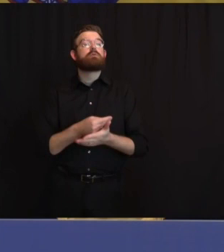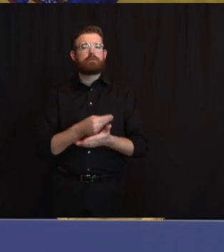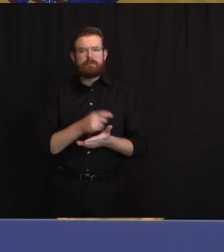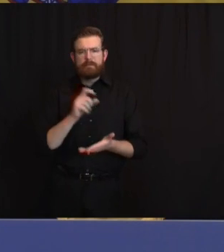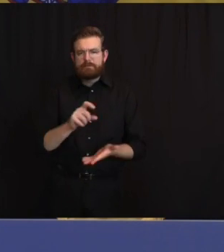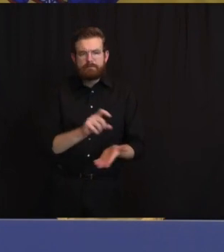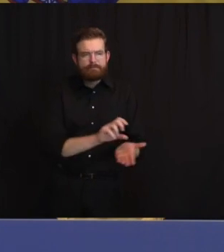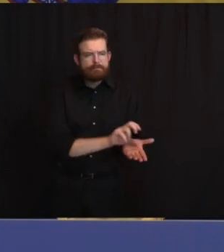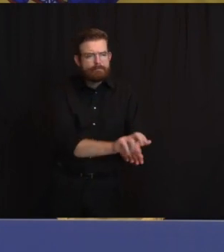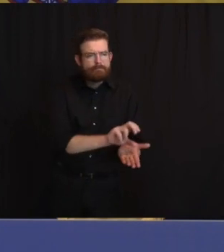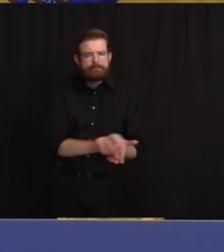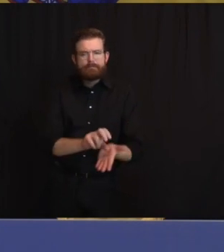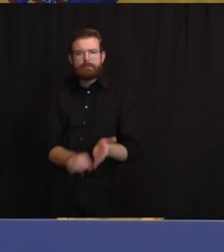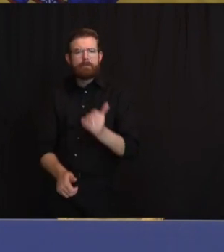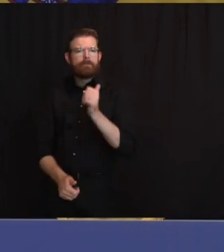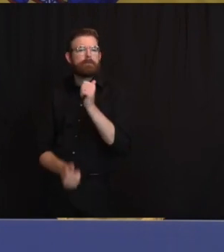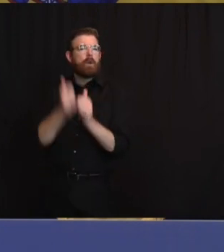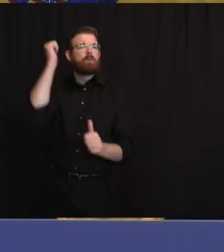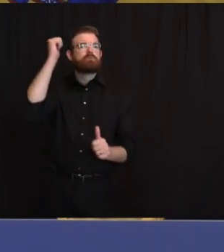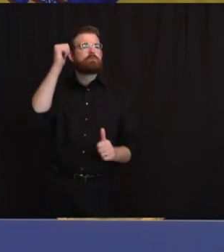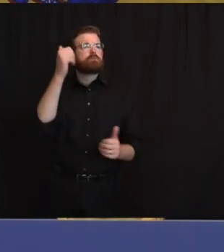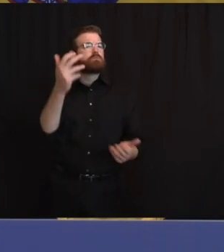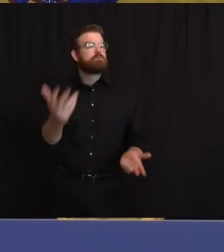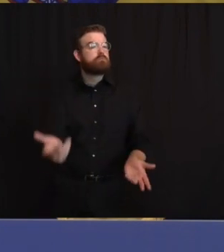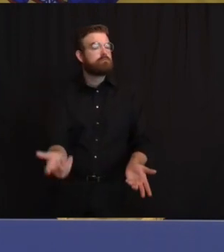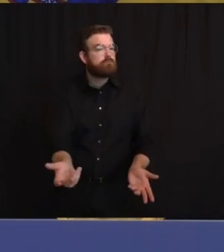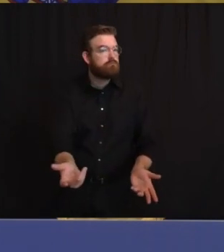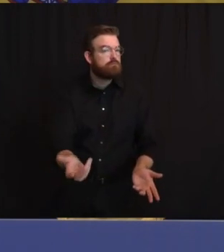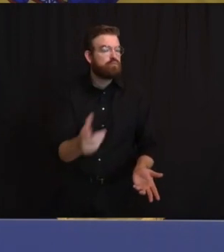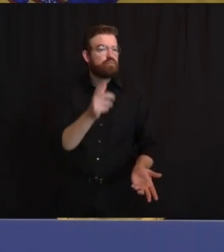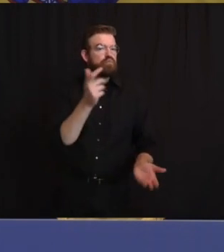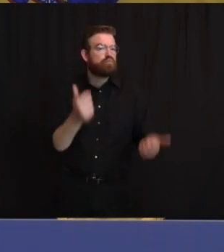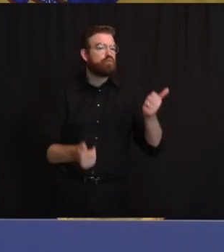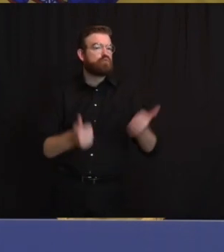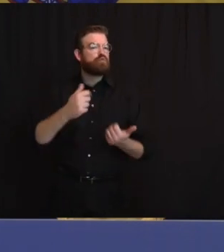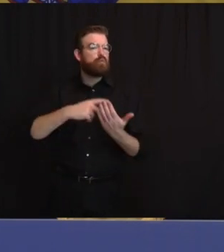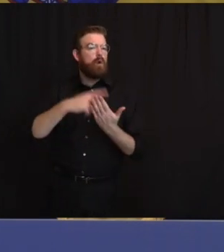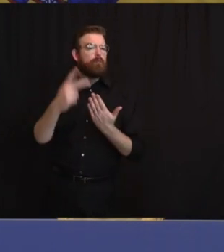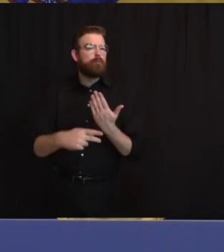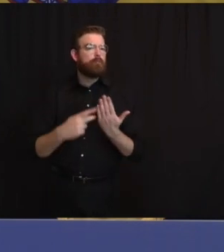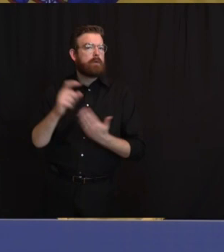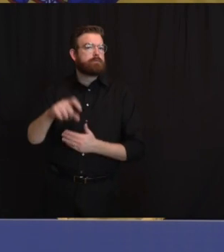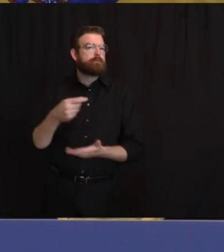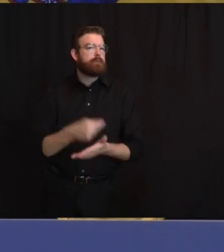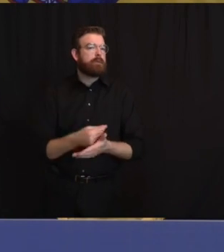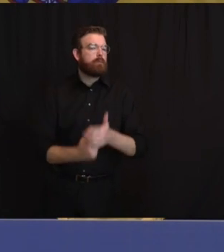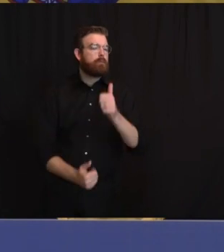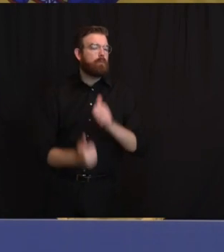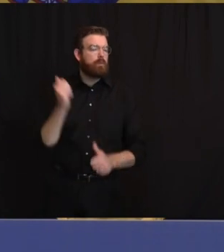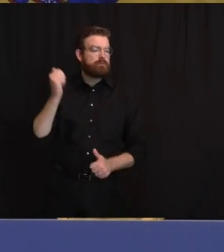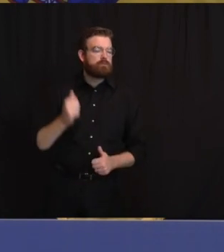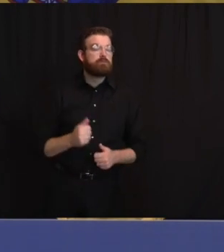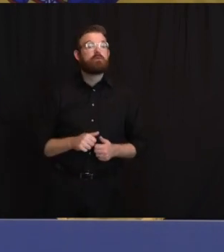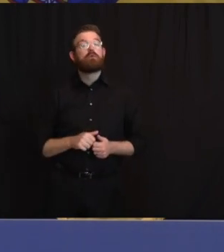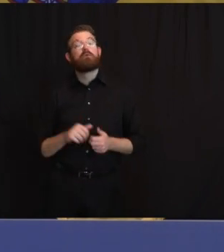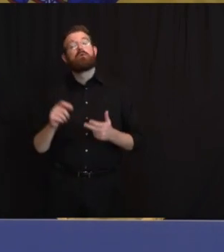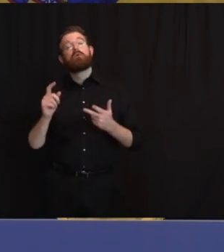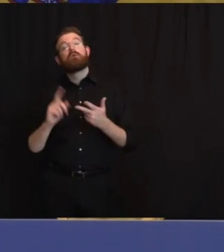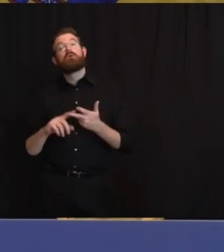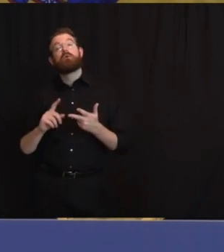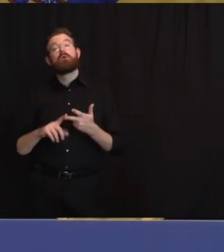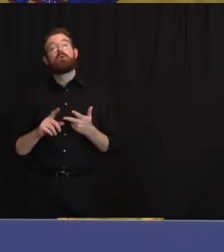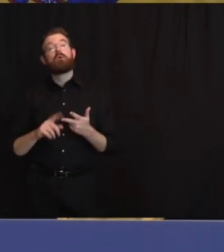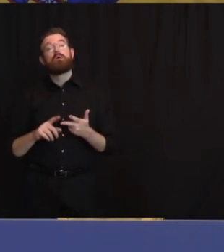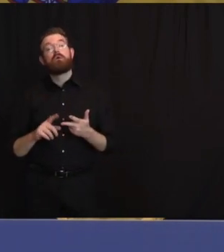this would make the most difference in? What preparations for bonding have you done already with you and the Treasury and the legislature?